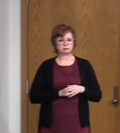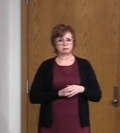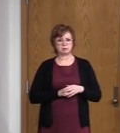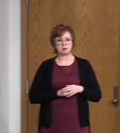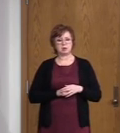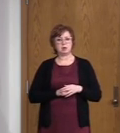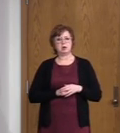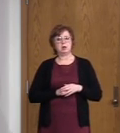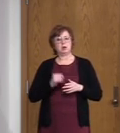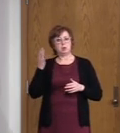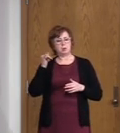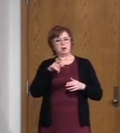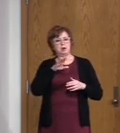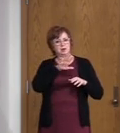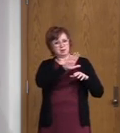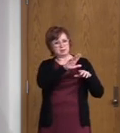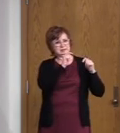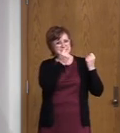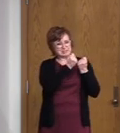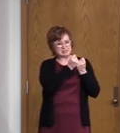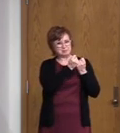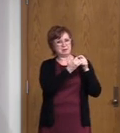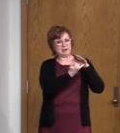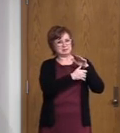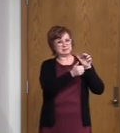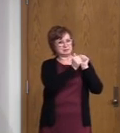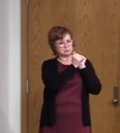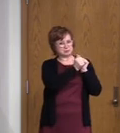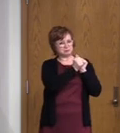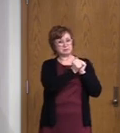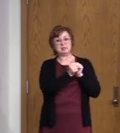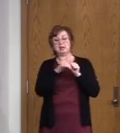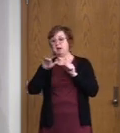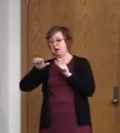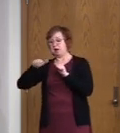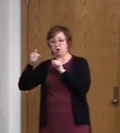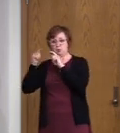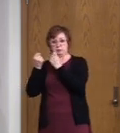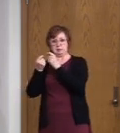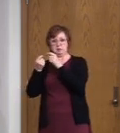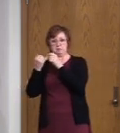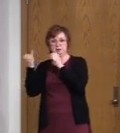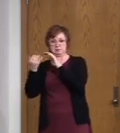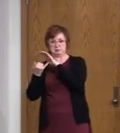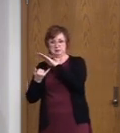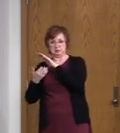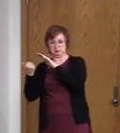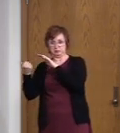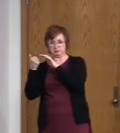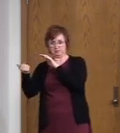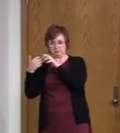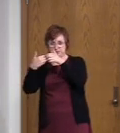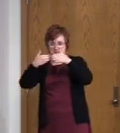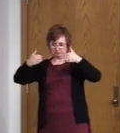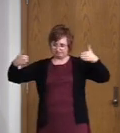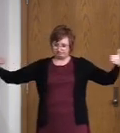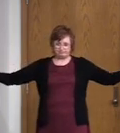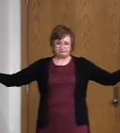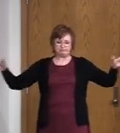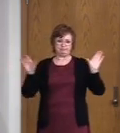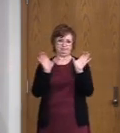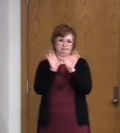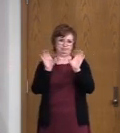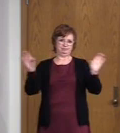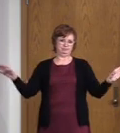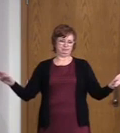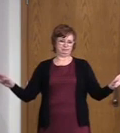isolation of players from teams from each other except during play, and from teams from the surrounding community. So that hub model has been